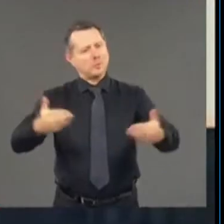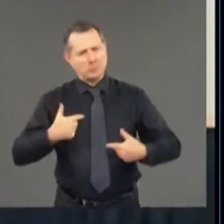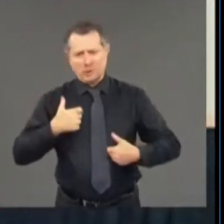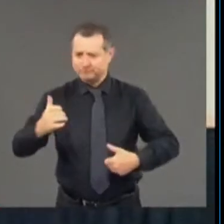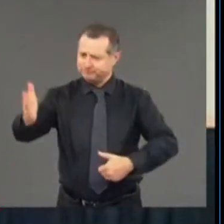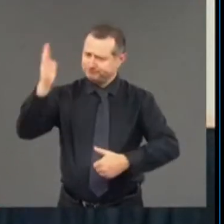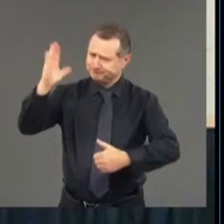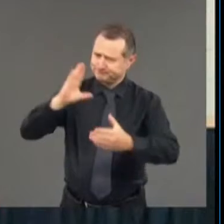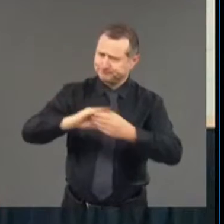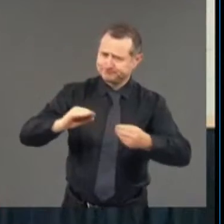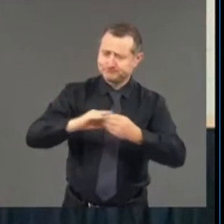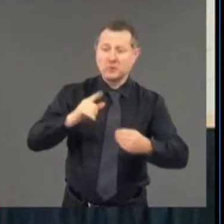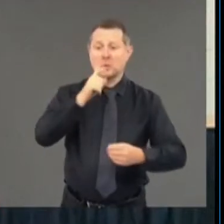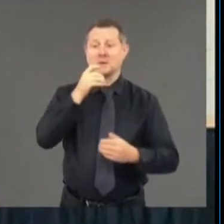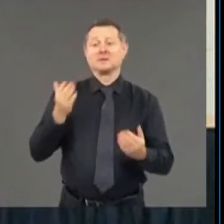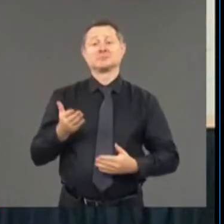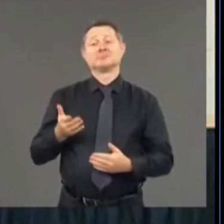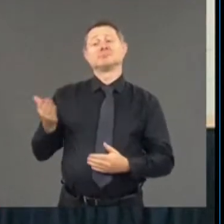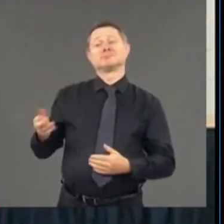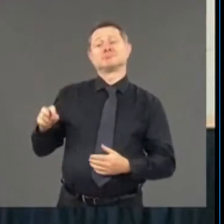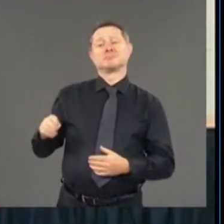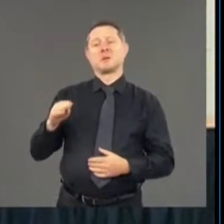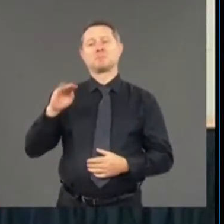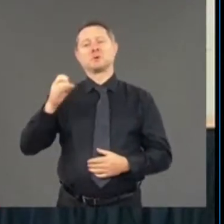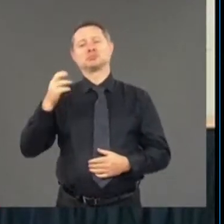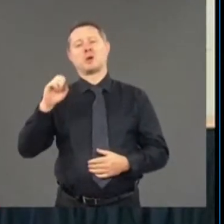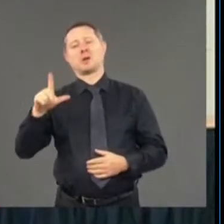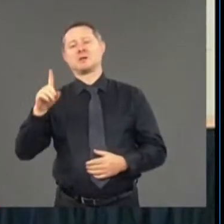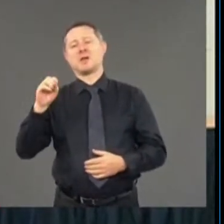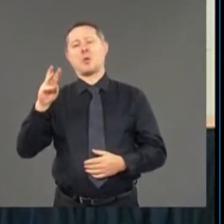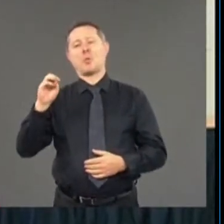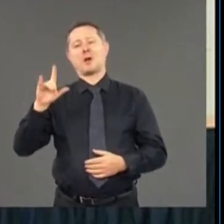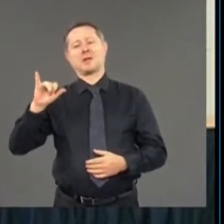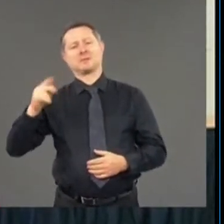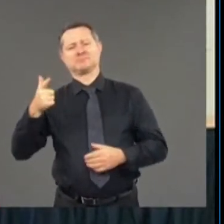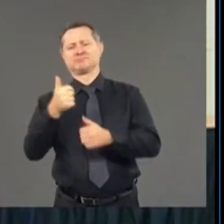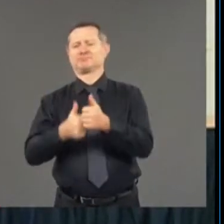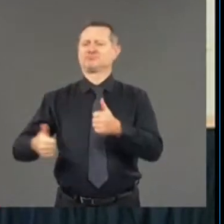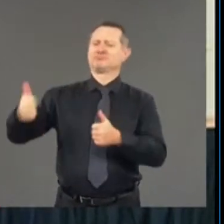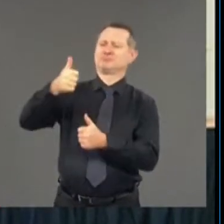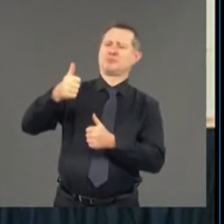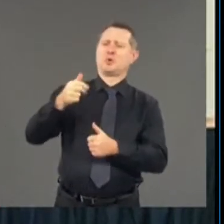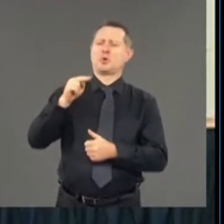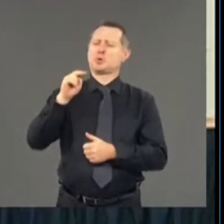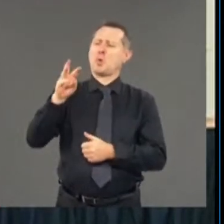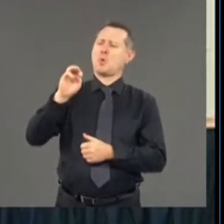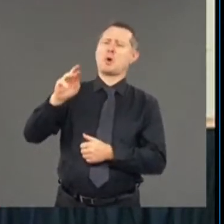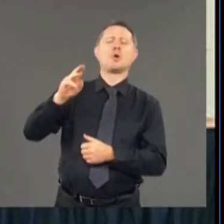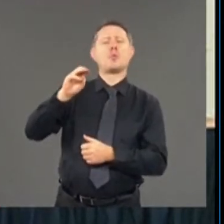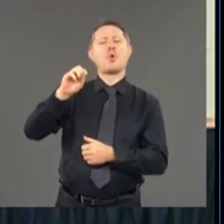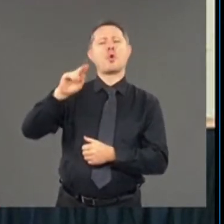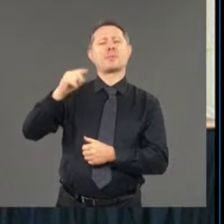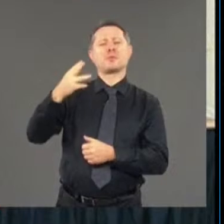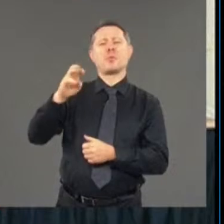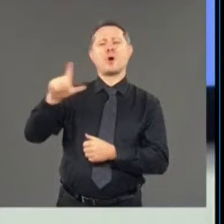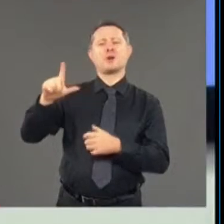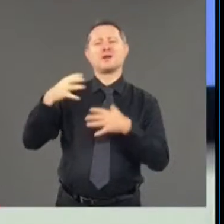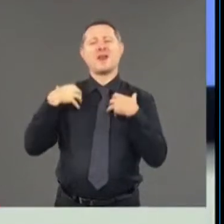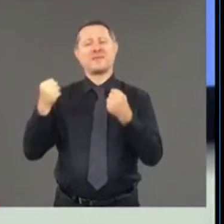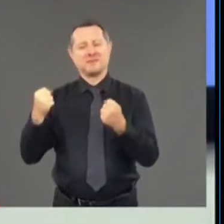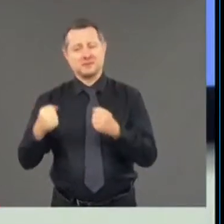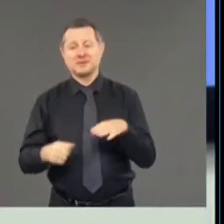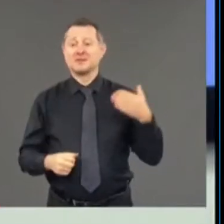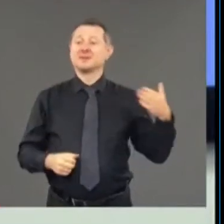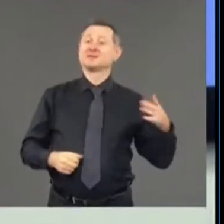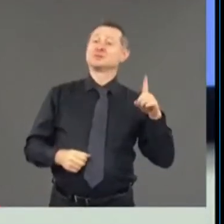Michael Dowling, the CEO of Northwell Health, to my left, and Dr. David Rich, President of Mount Sinai Hospital, to my right. We are